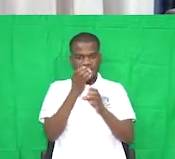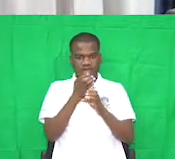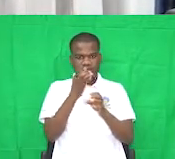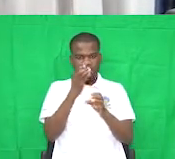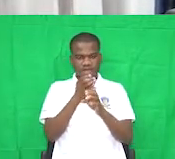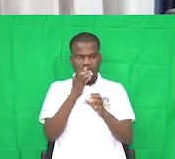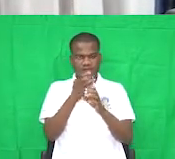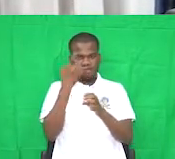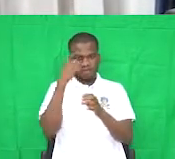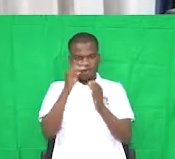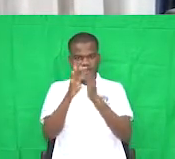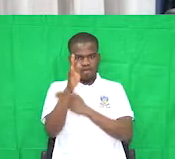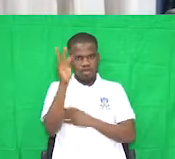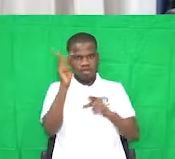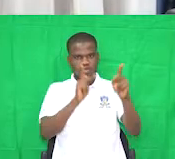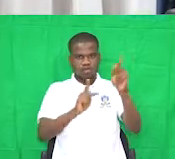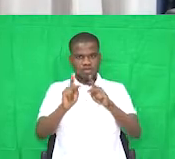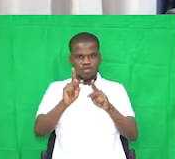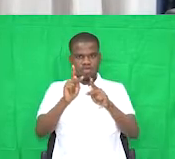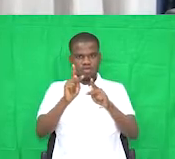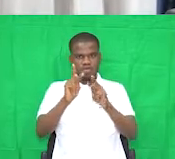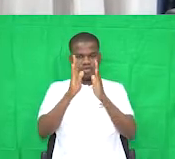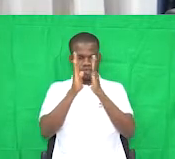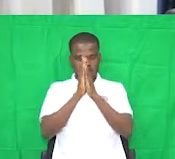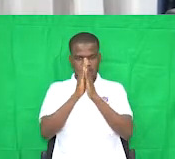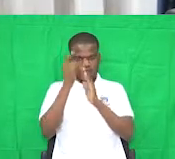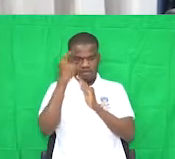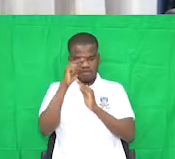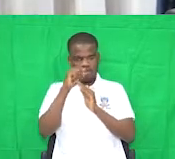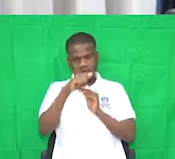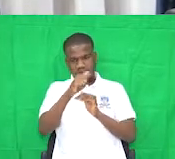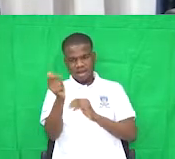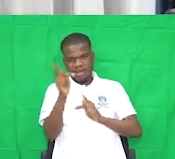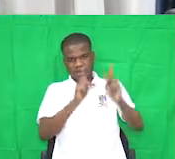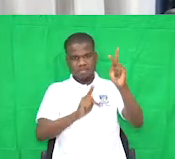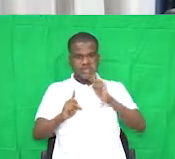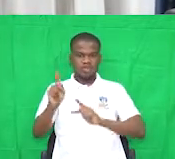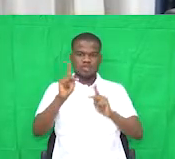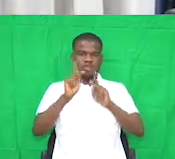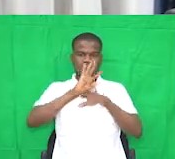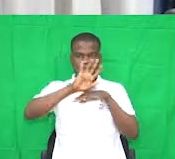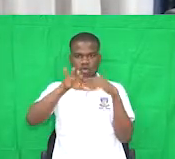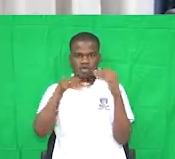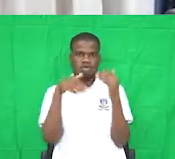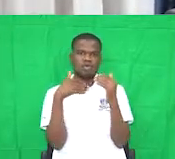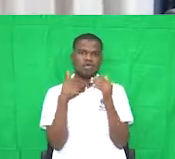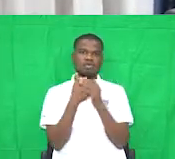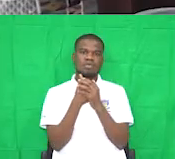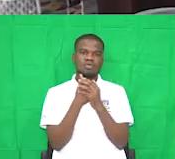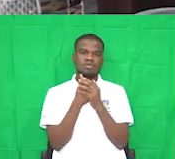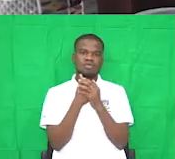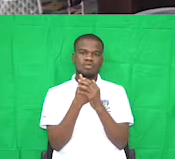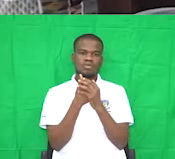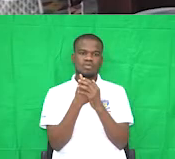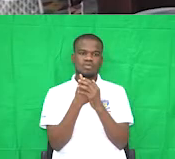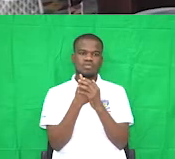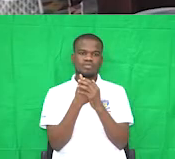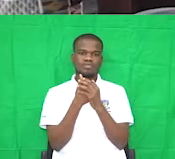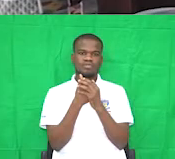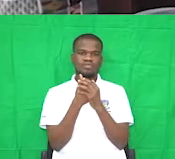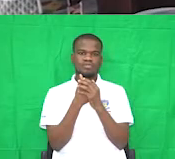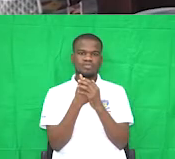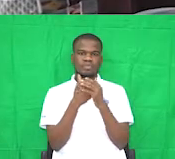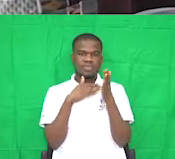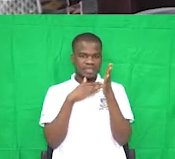to pray for them individually, to pray for them individually, to guide the